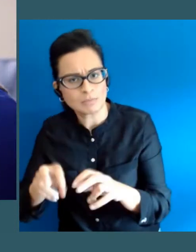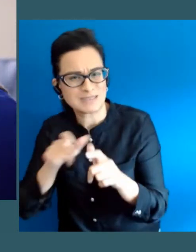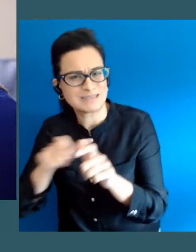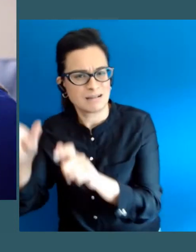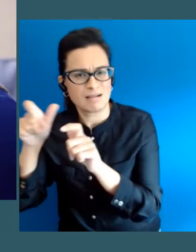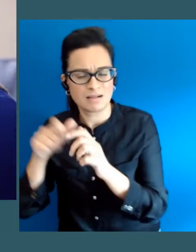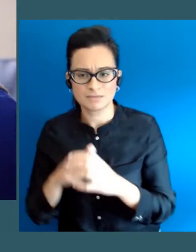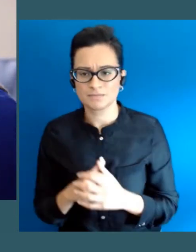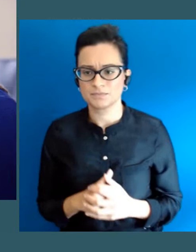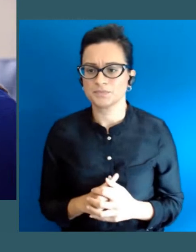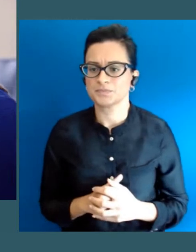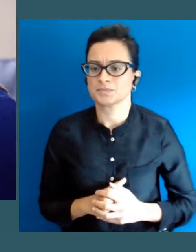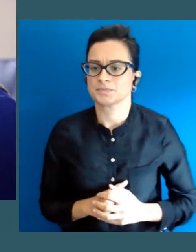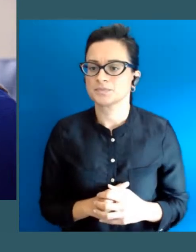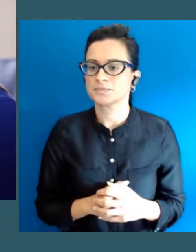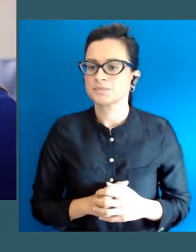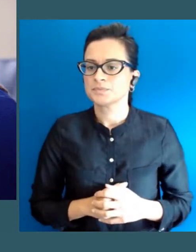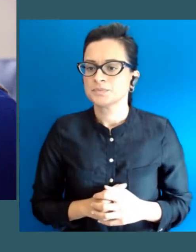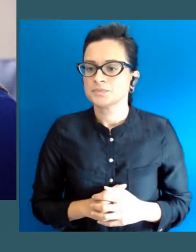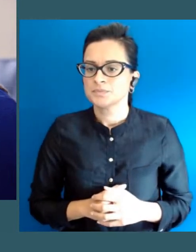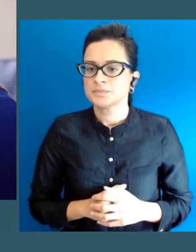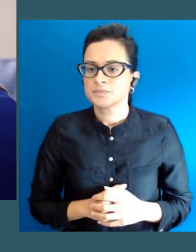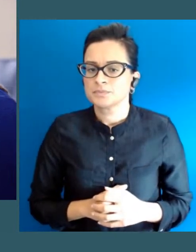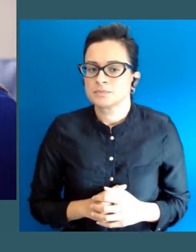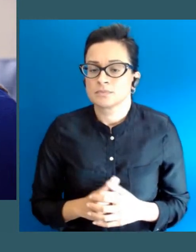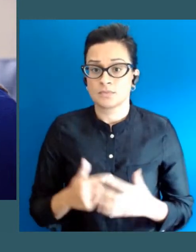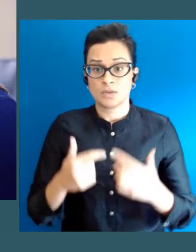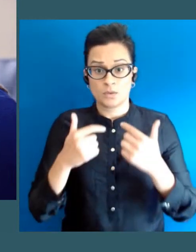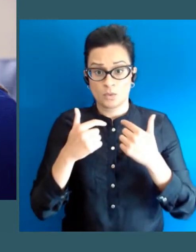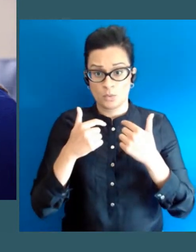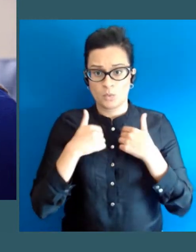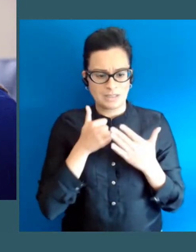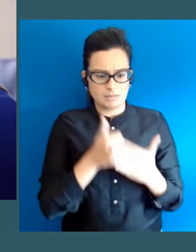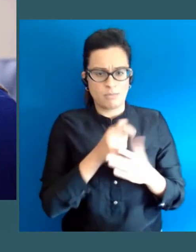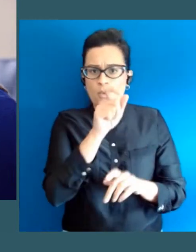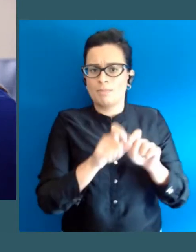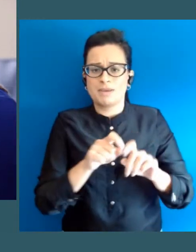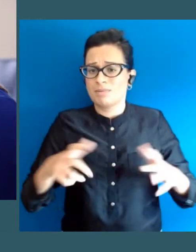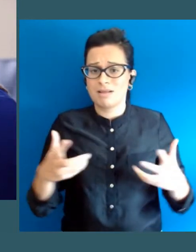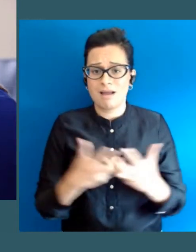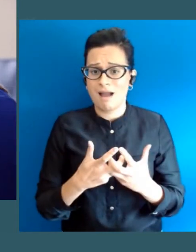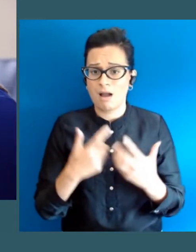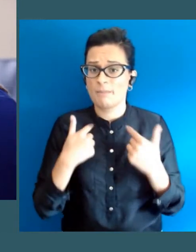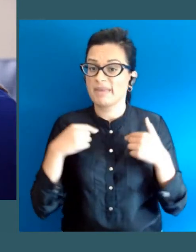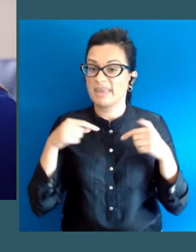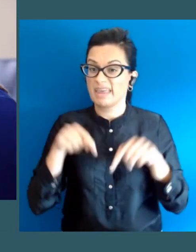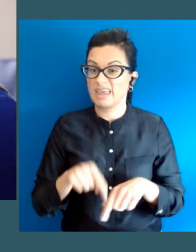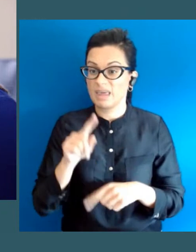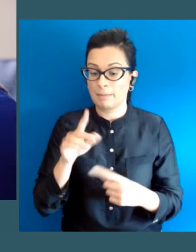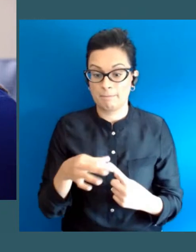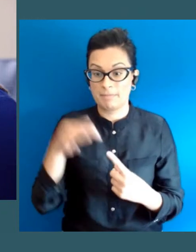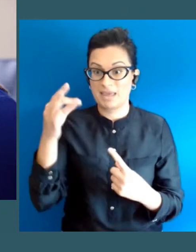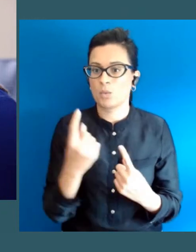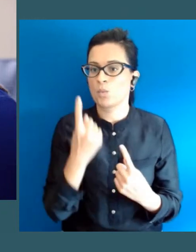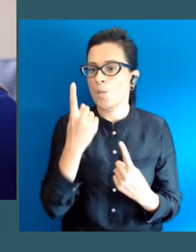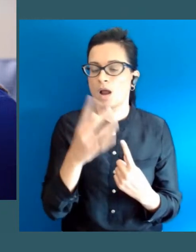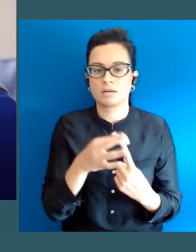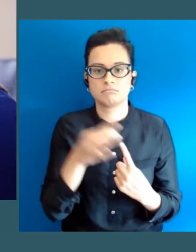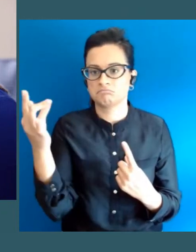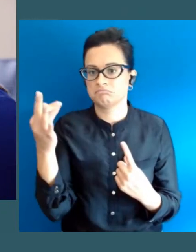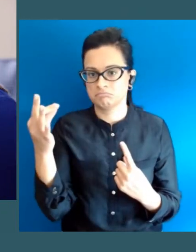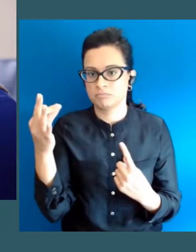So what do we do to support people? I'm just here picking one aspect of food